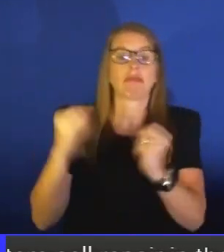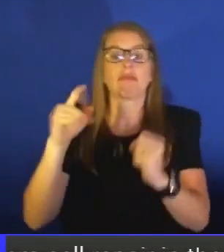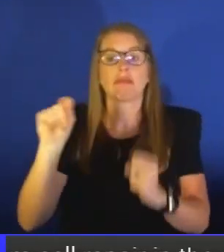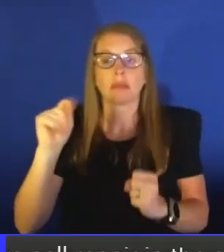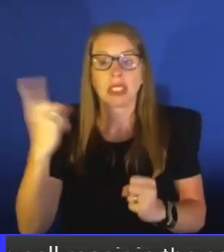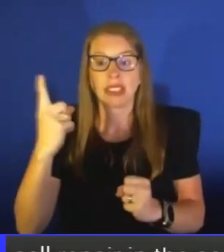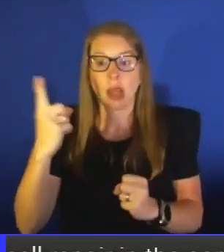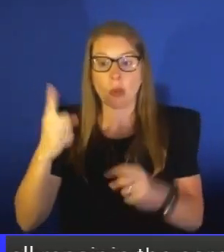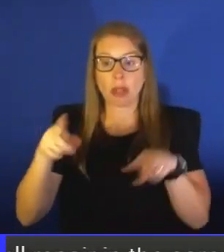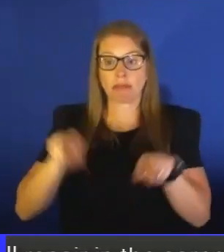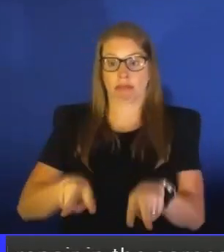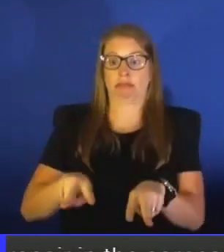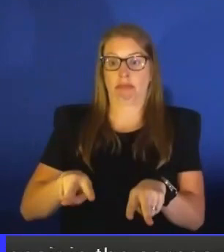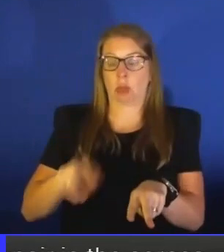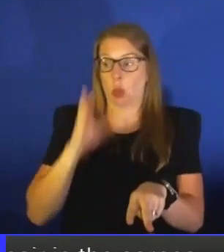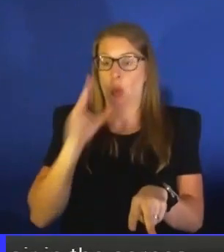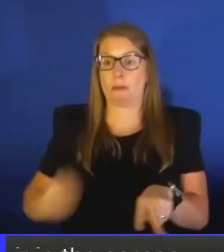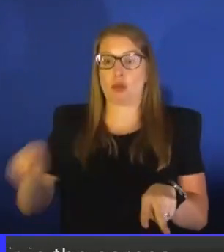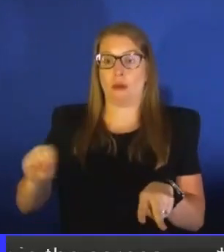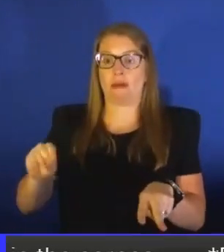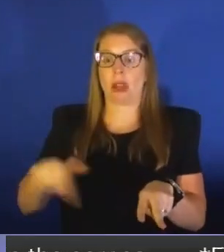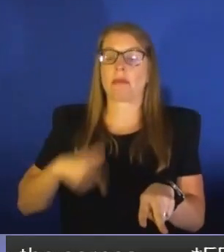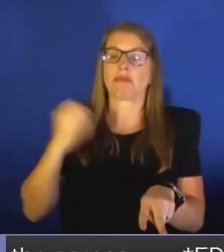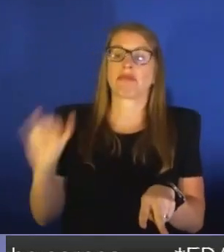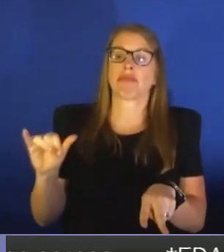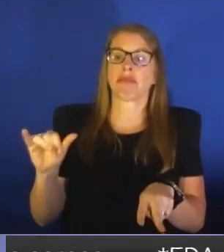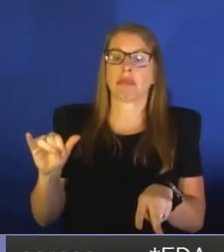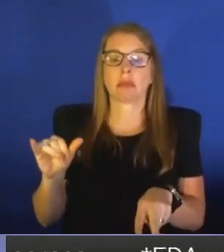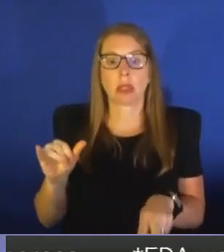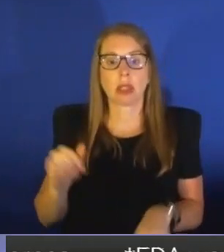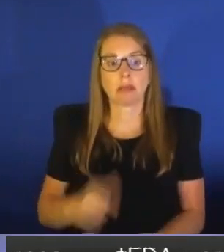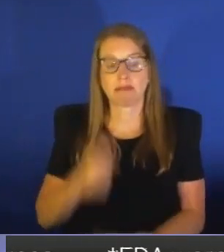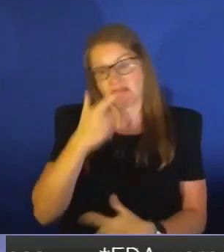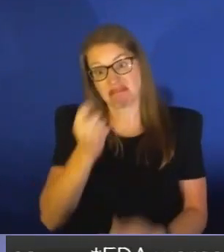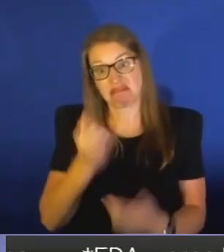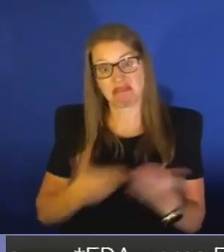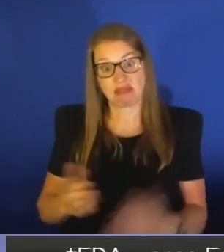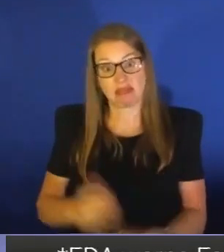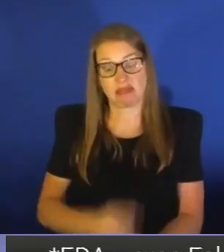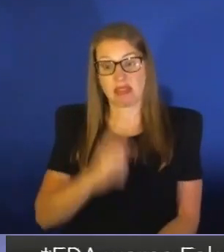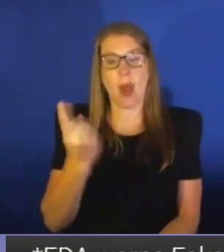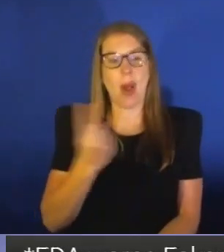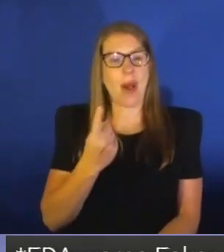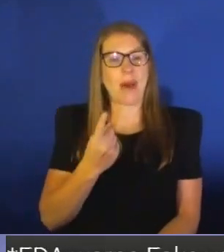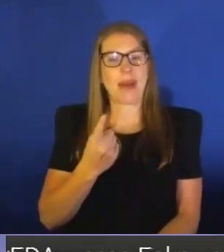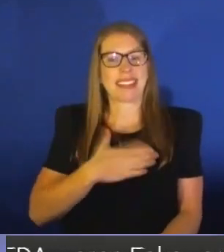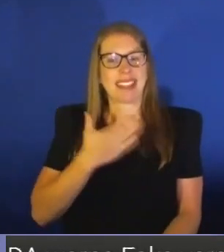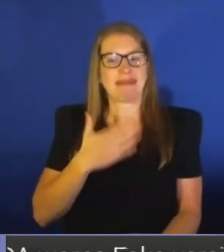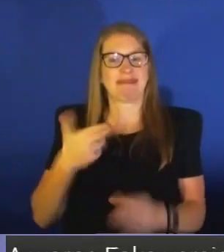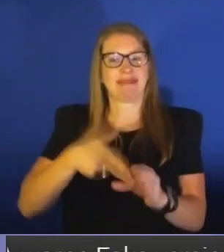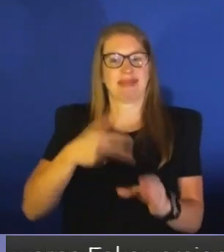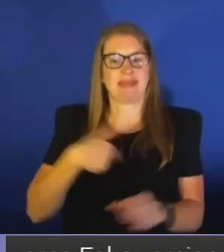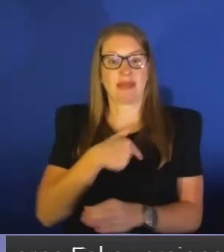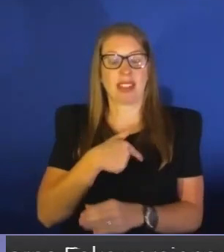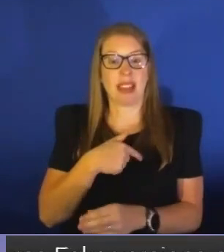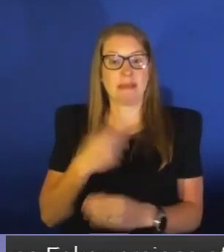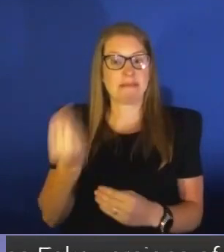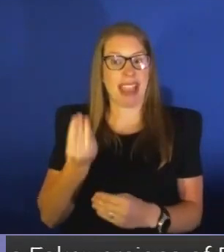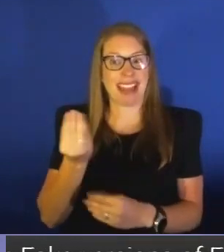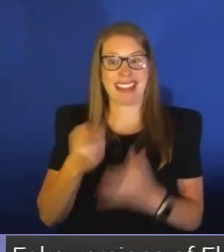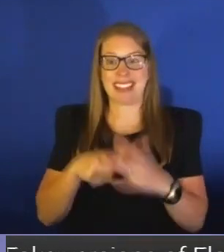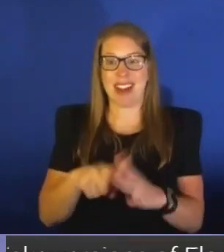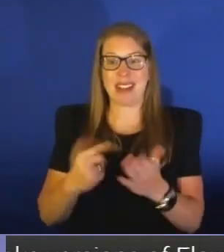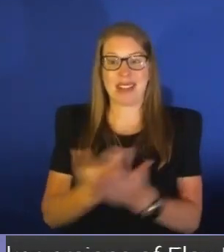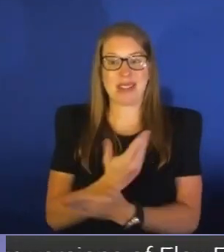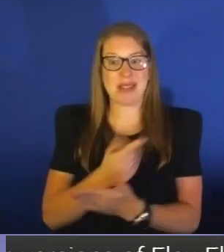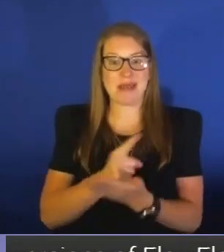next to them will move. Very interesting. It's Dr. Stevens, kind of an interesting thing. always great to have you on. Just before we let you go, it's a Monday. We're starting out a new week. What's just